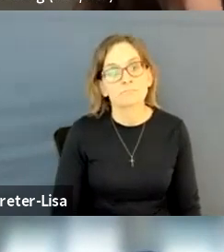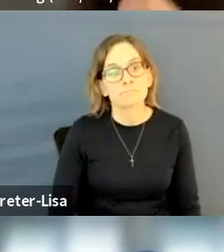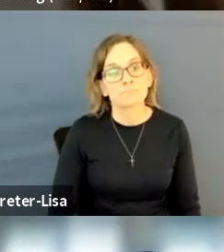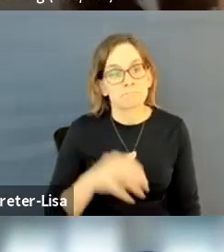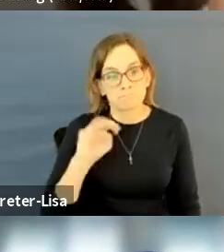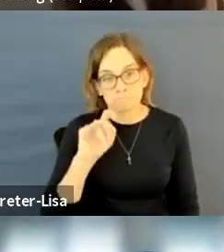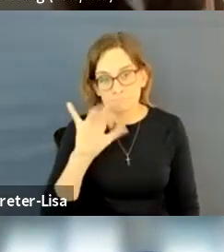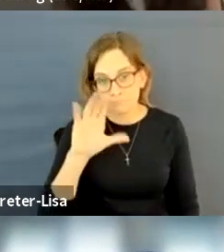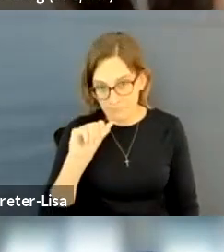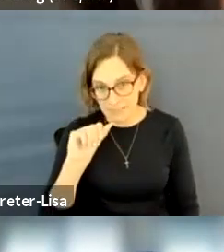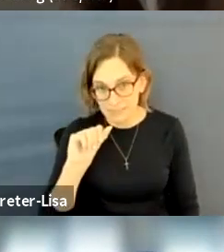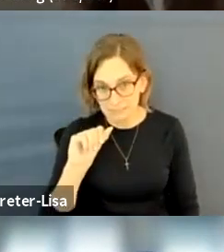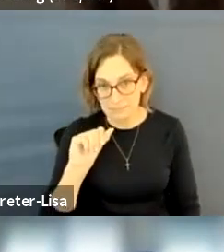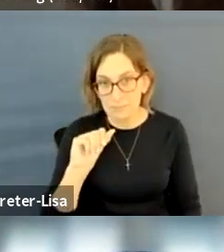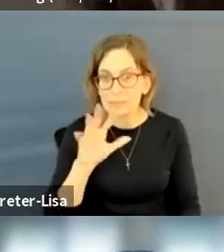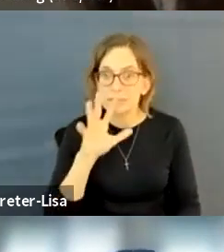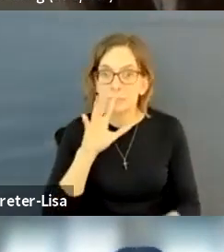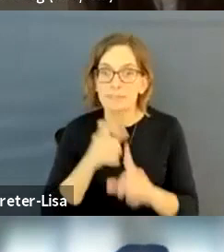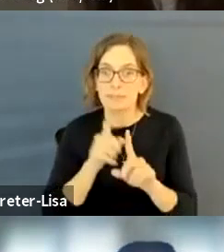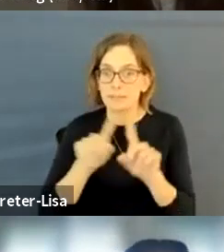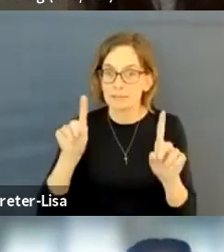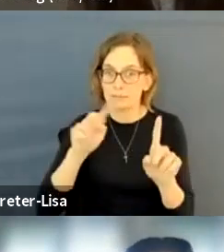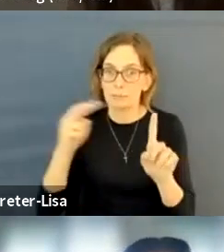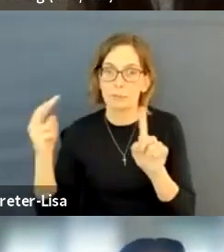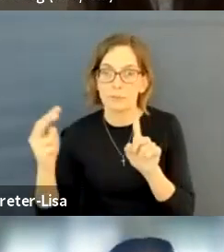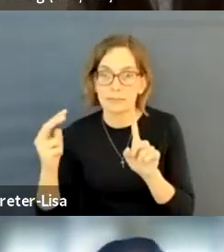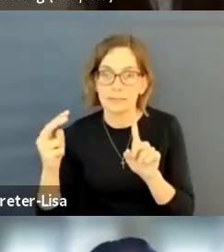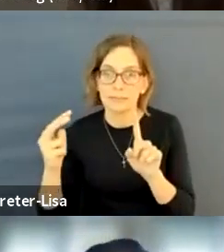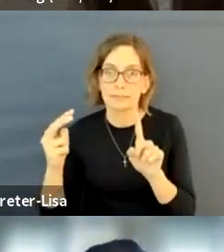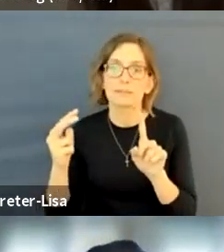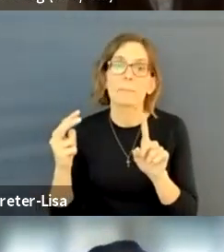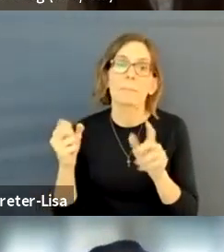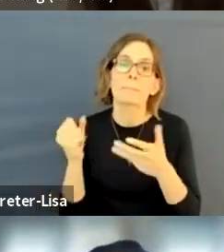I will speak from a different perspective. So